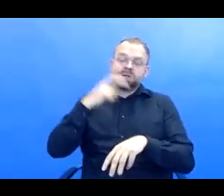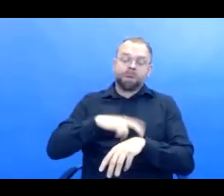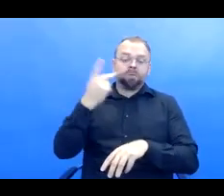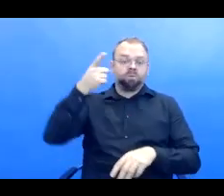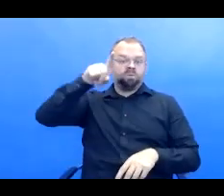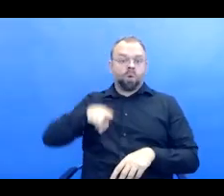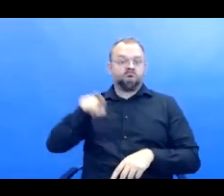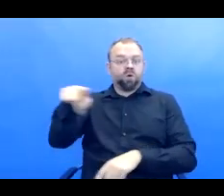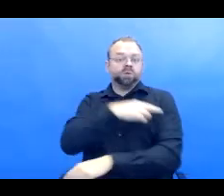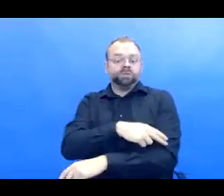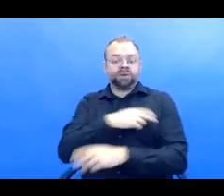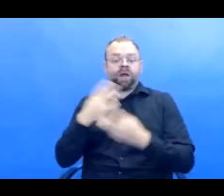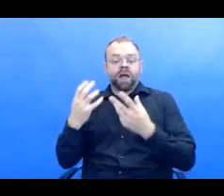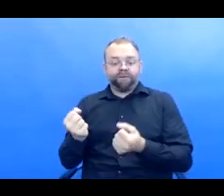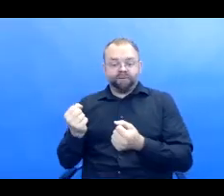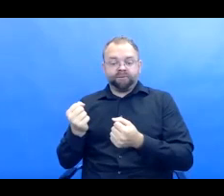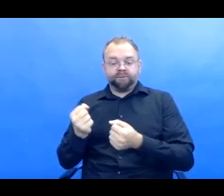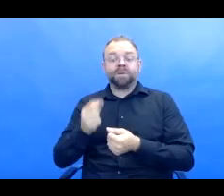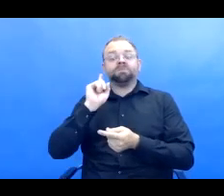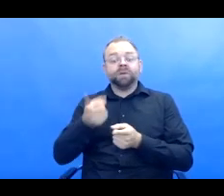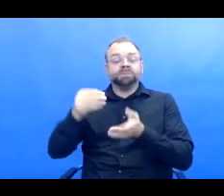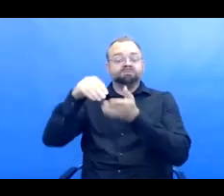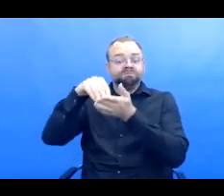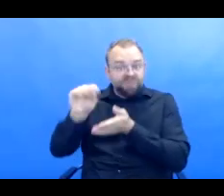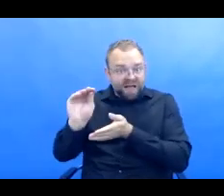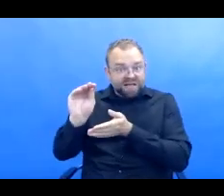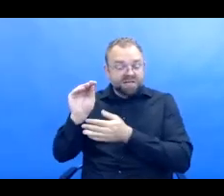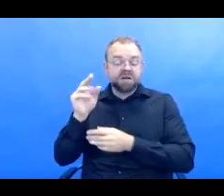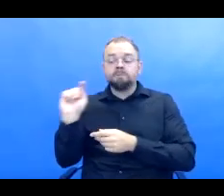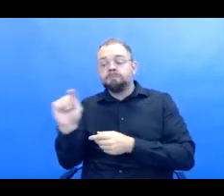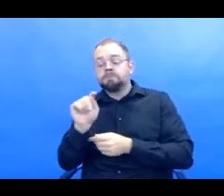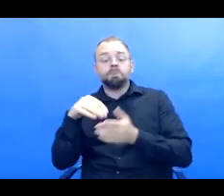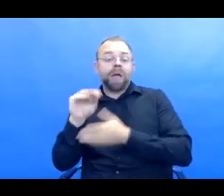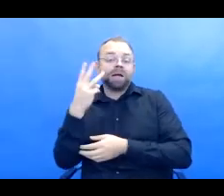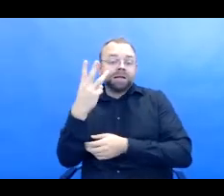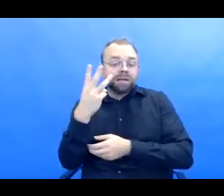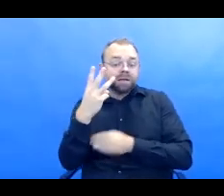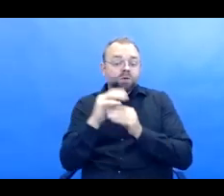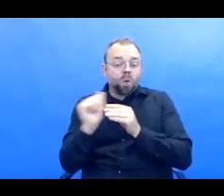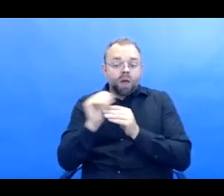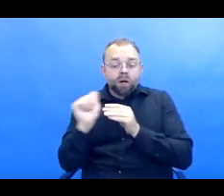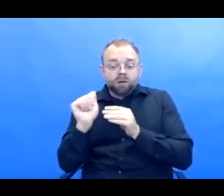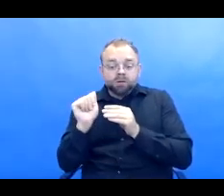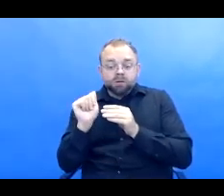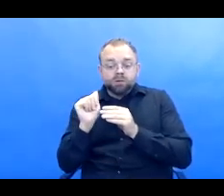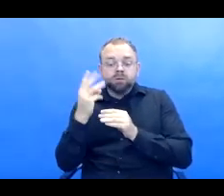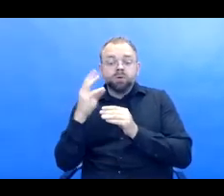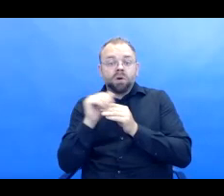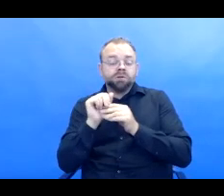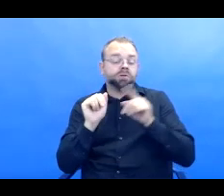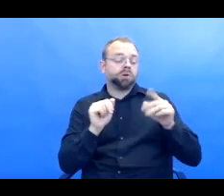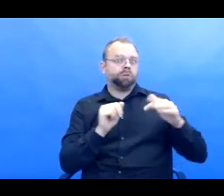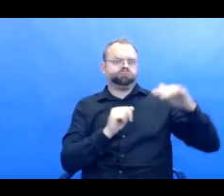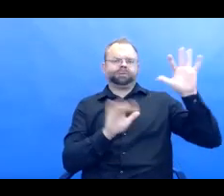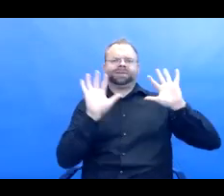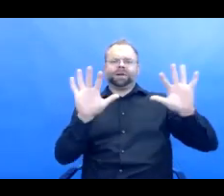the number of persons with disabilities who will be waiting on the waiting list, waiting to be assessed. It's quite overwhelming